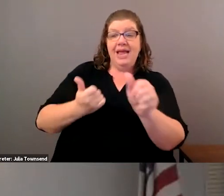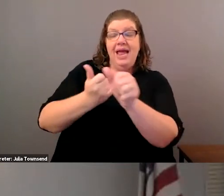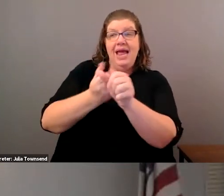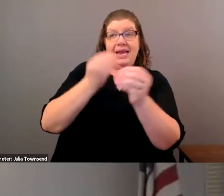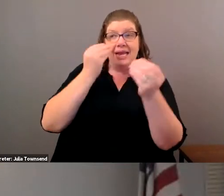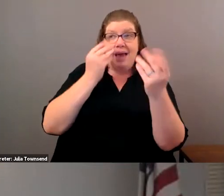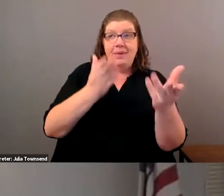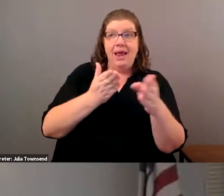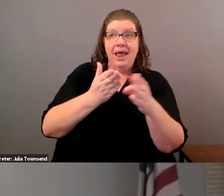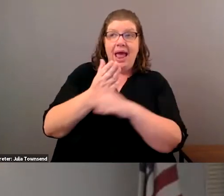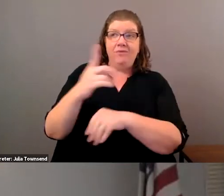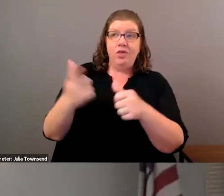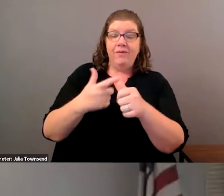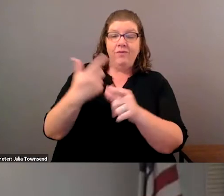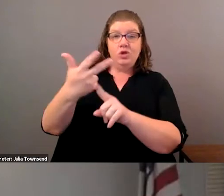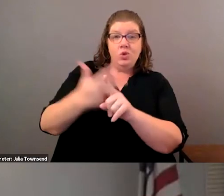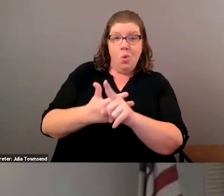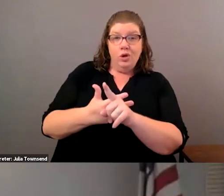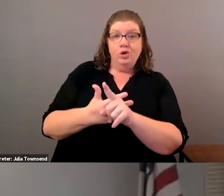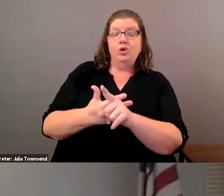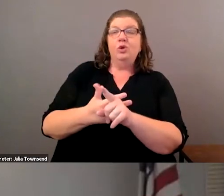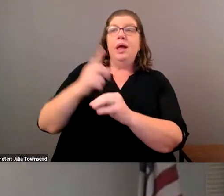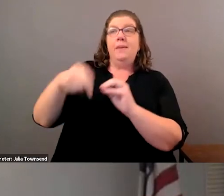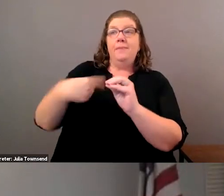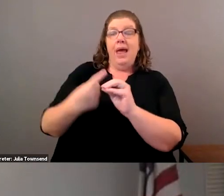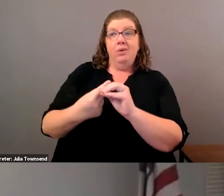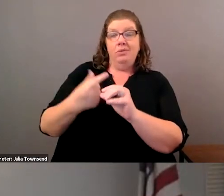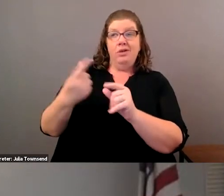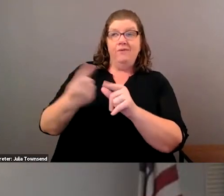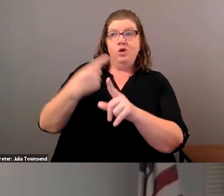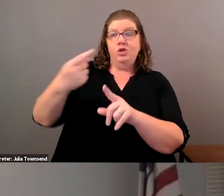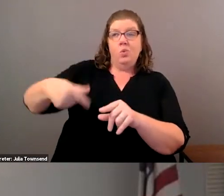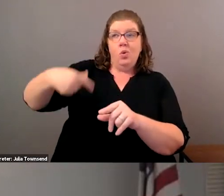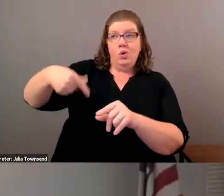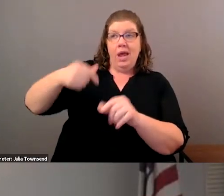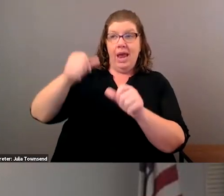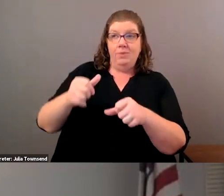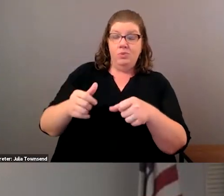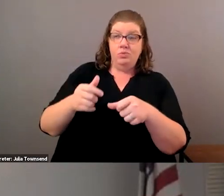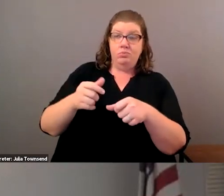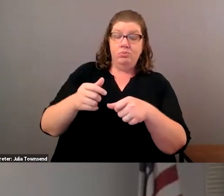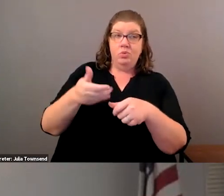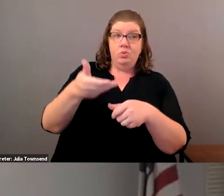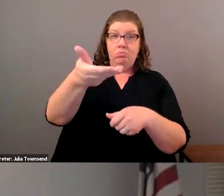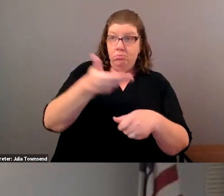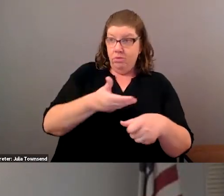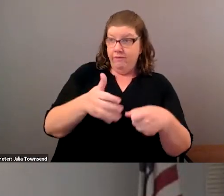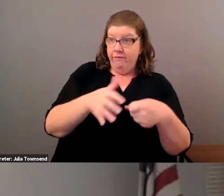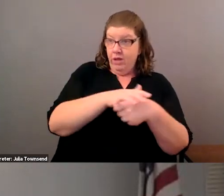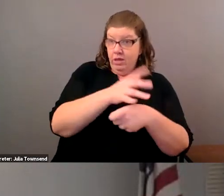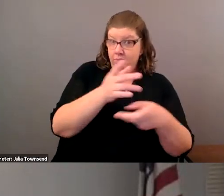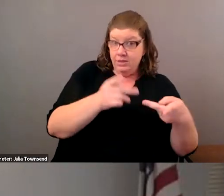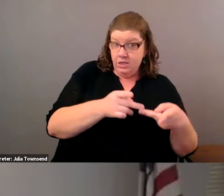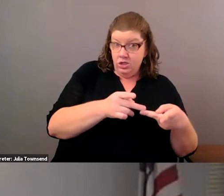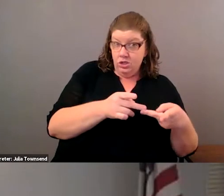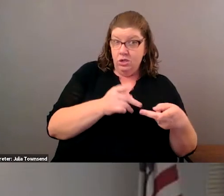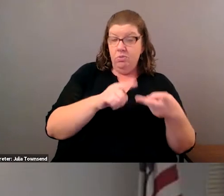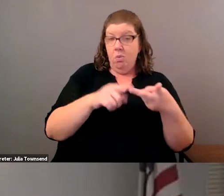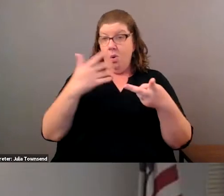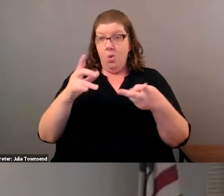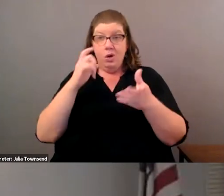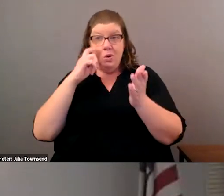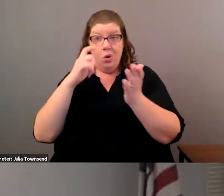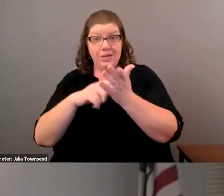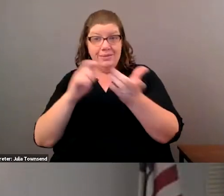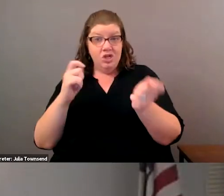the first quarter, about, were you able to fill these positions, and are you already noticing some